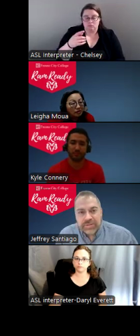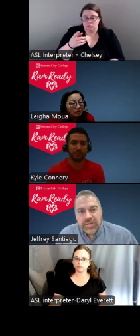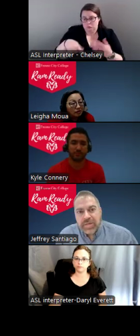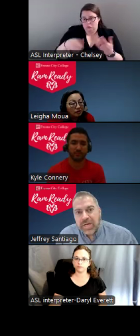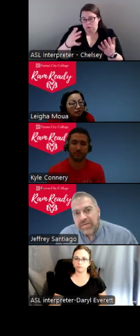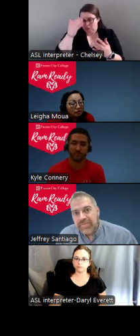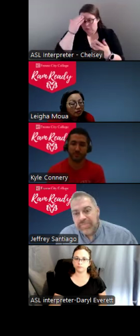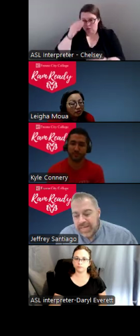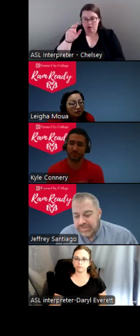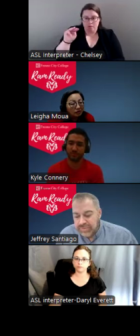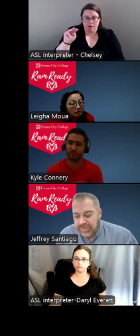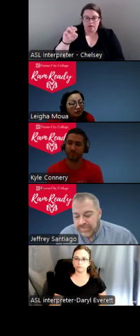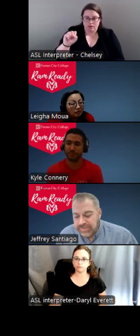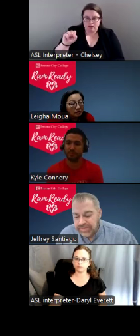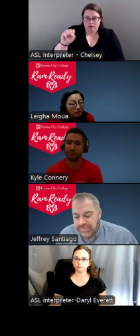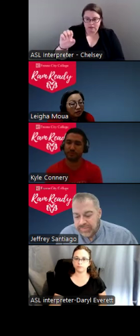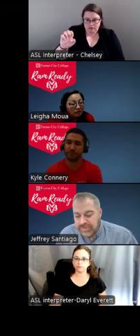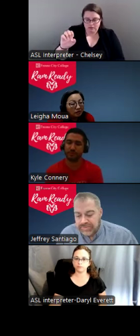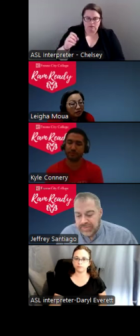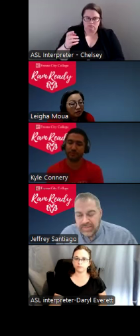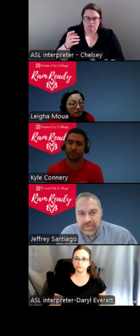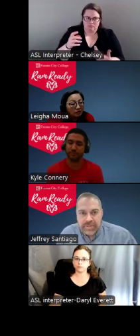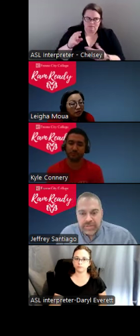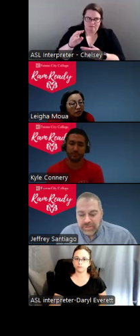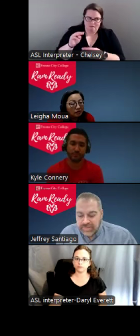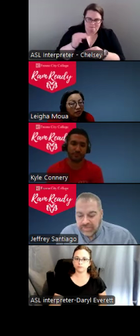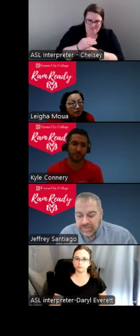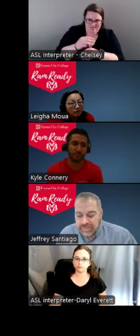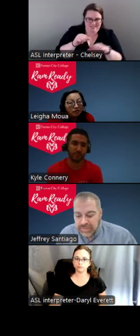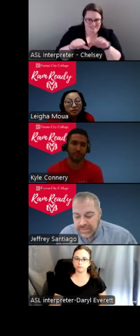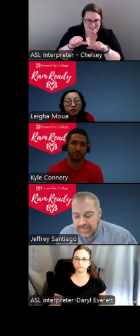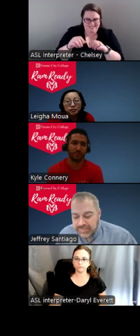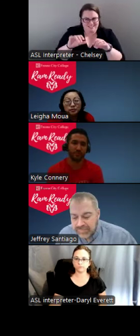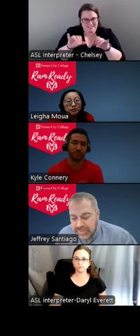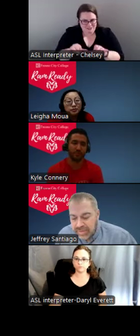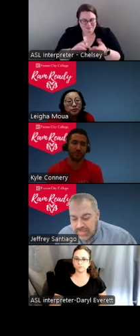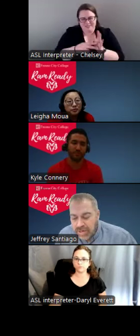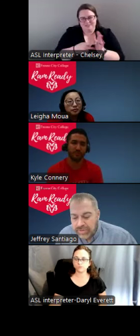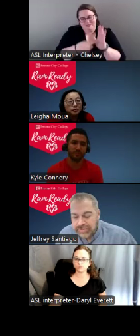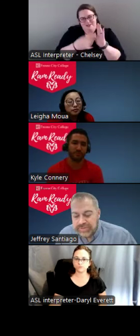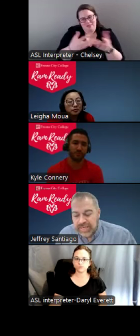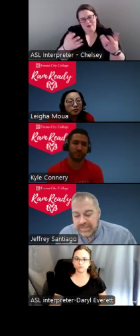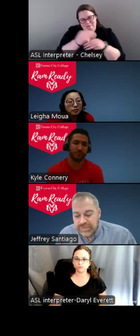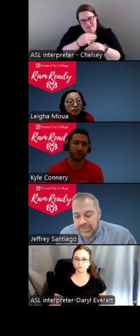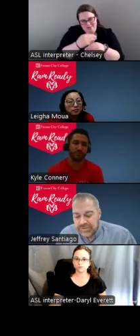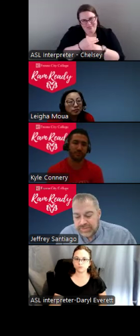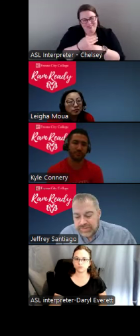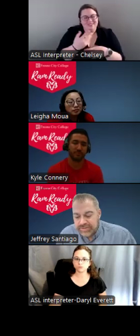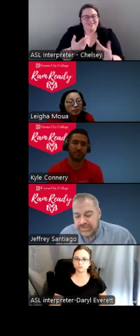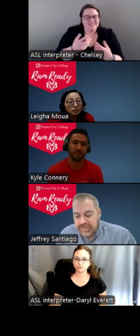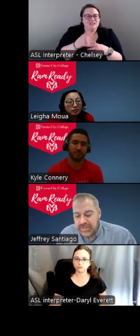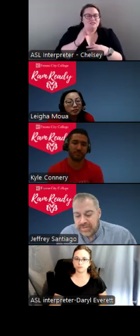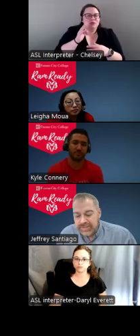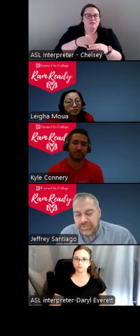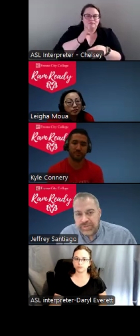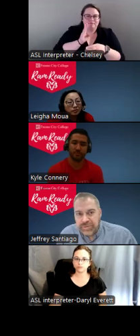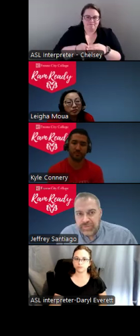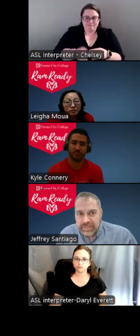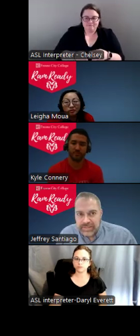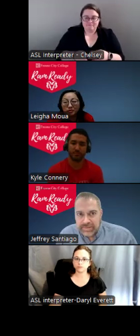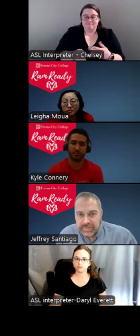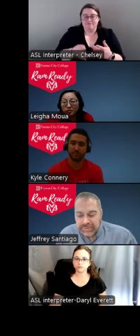going to include a lot of math. So the first and foremost, you definitely want to complete all your science courses.